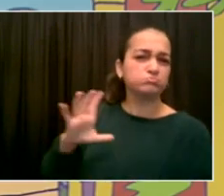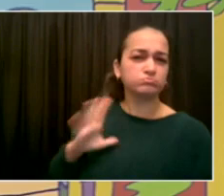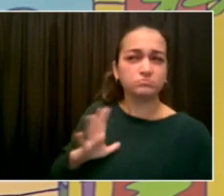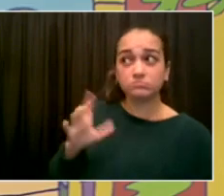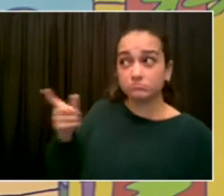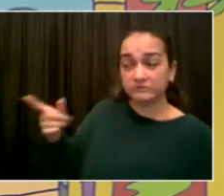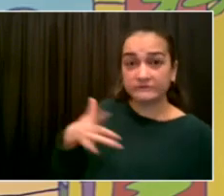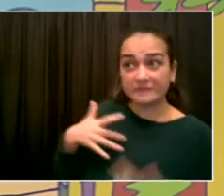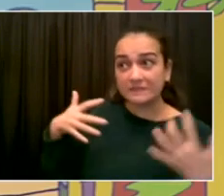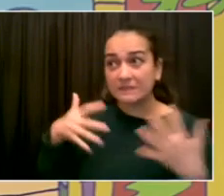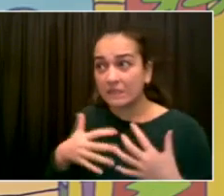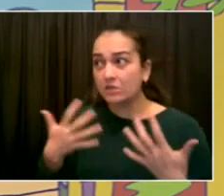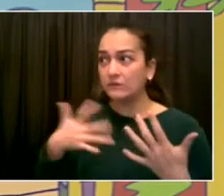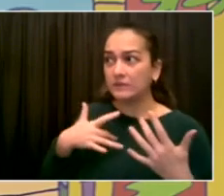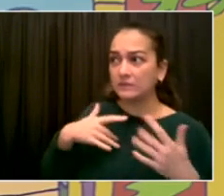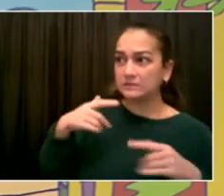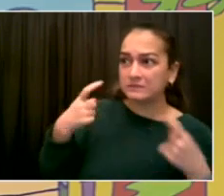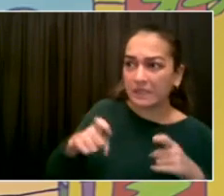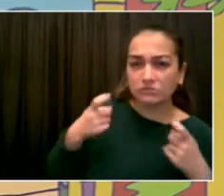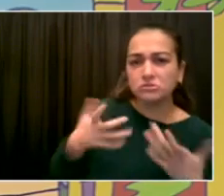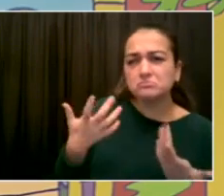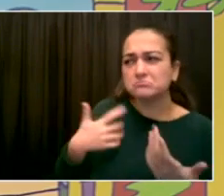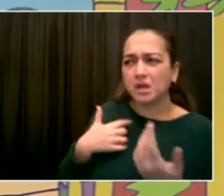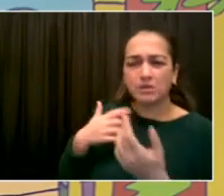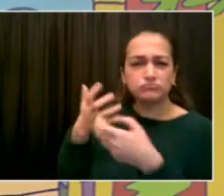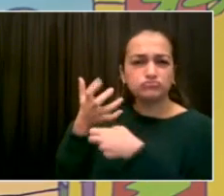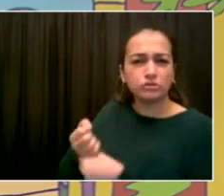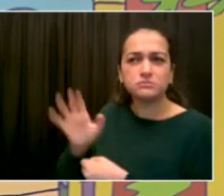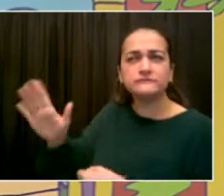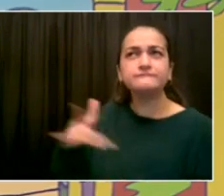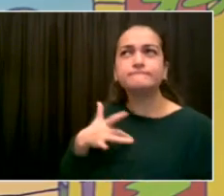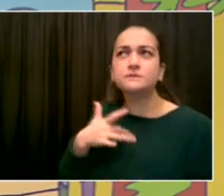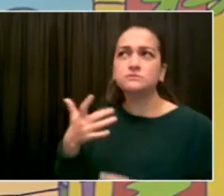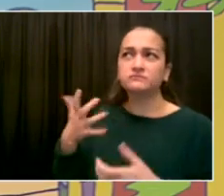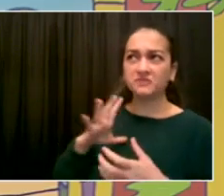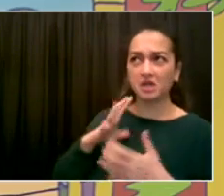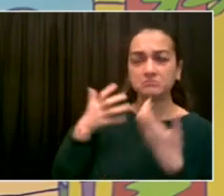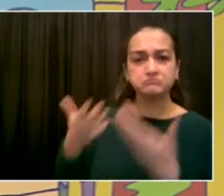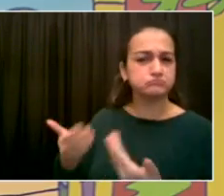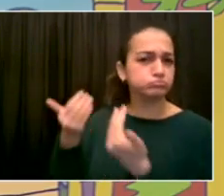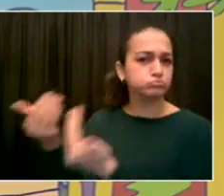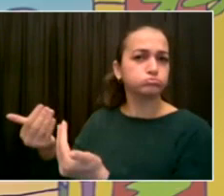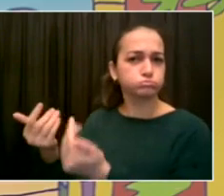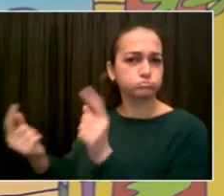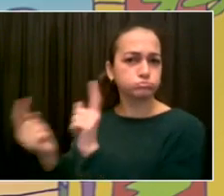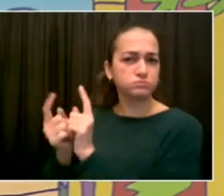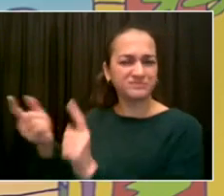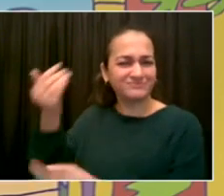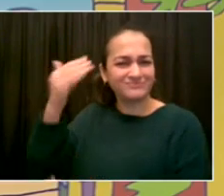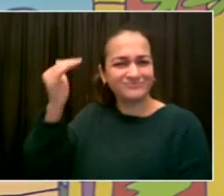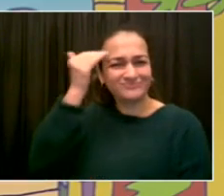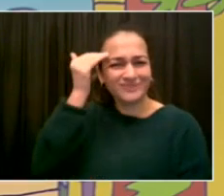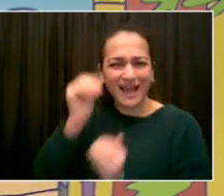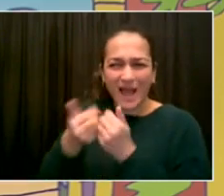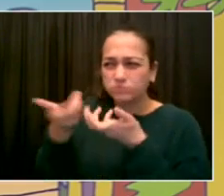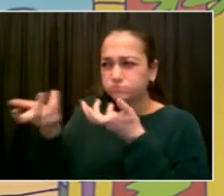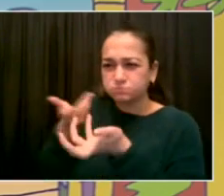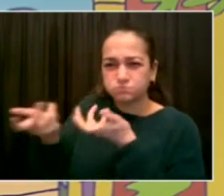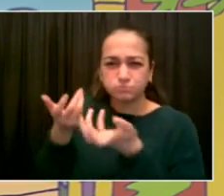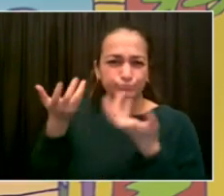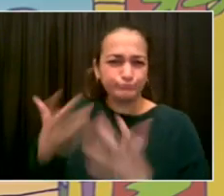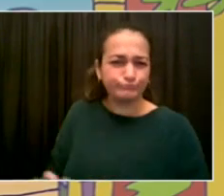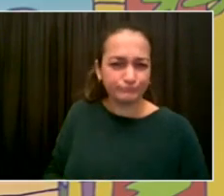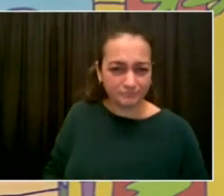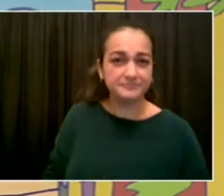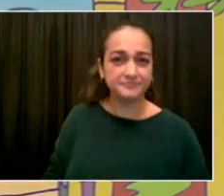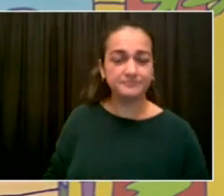how to talk to people and to move forward things at the neighborhood level. And I respect whatever he thinks is necessary